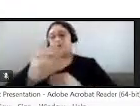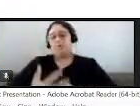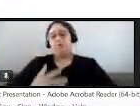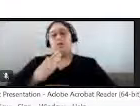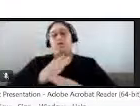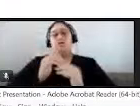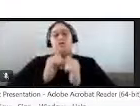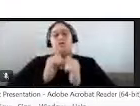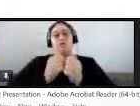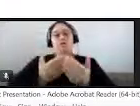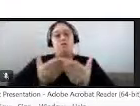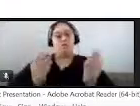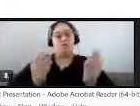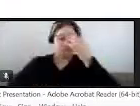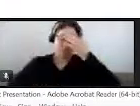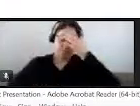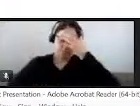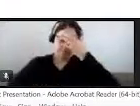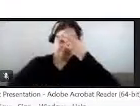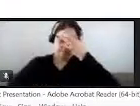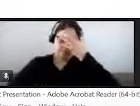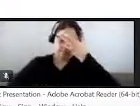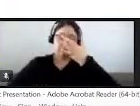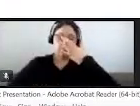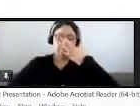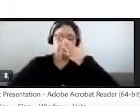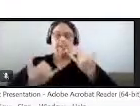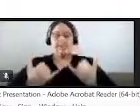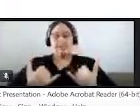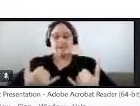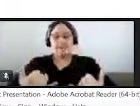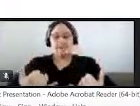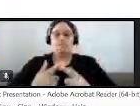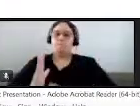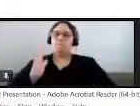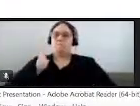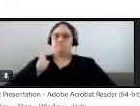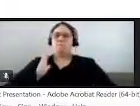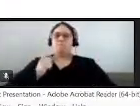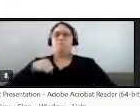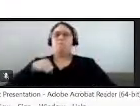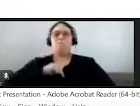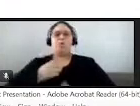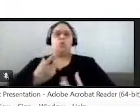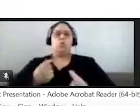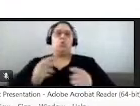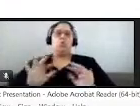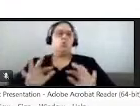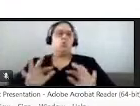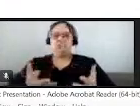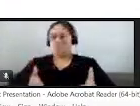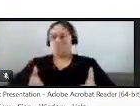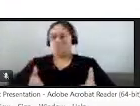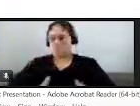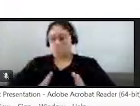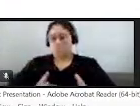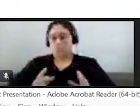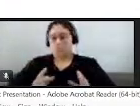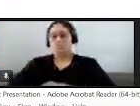colleagues. Chair, currently or in the past, this is how we would do things.